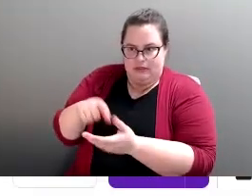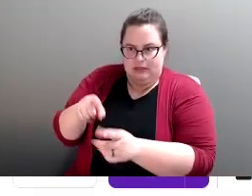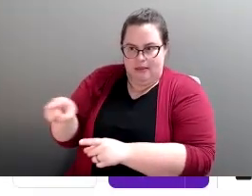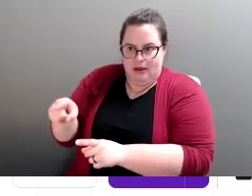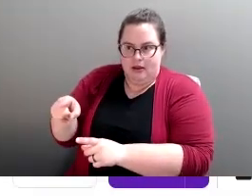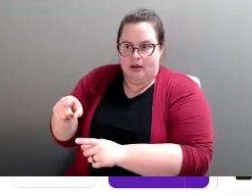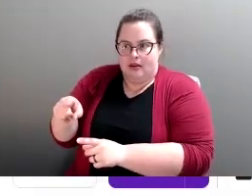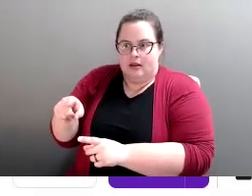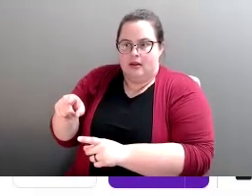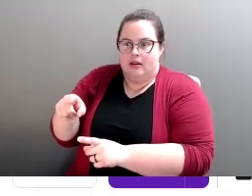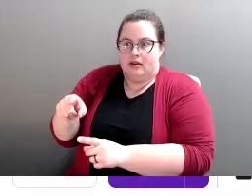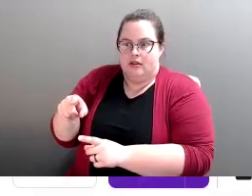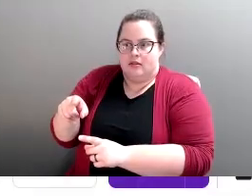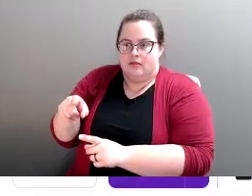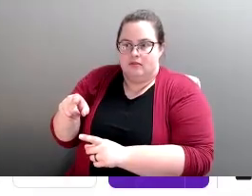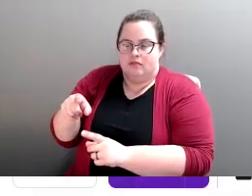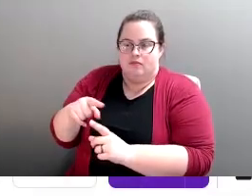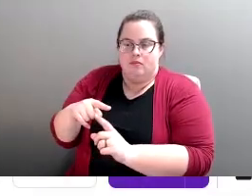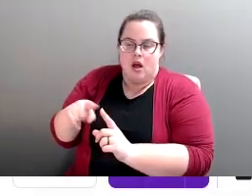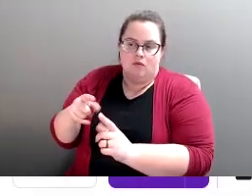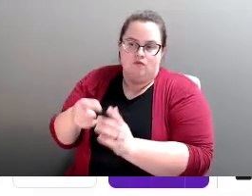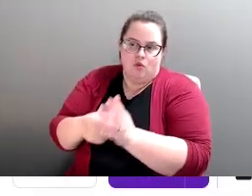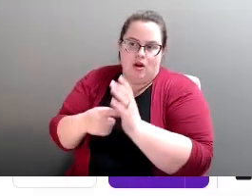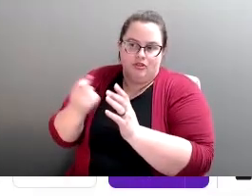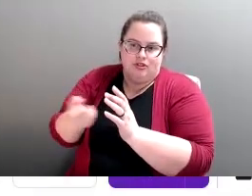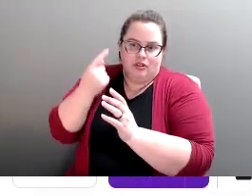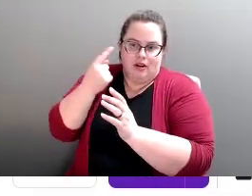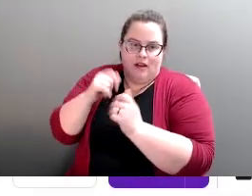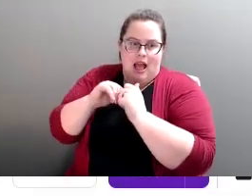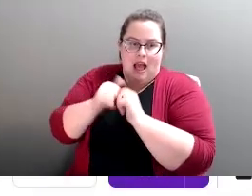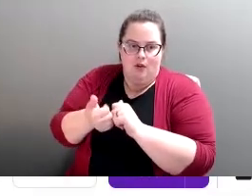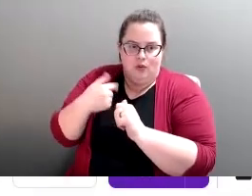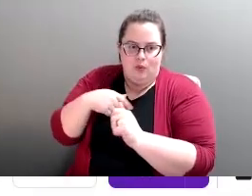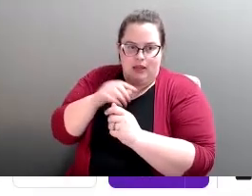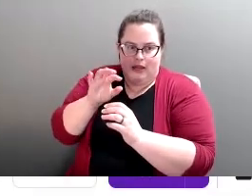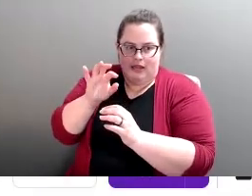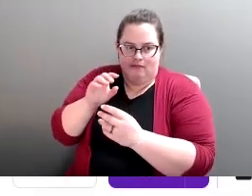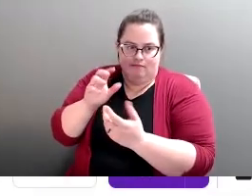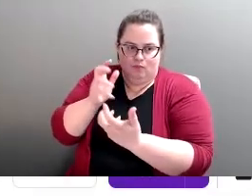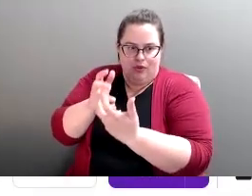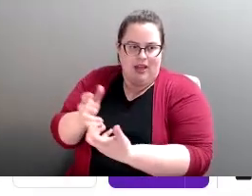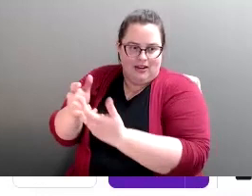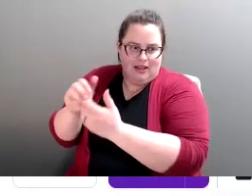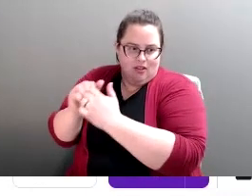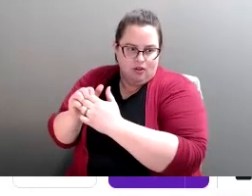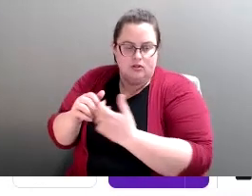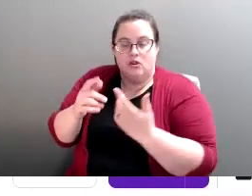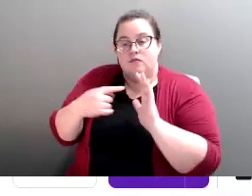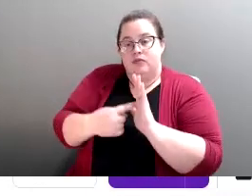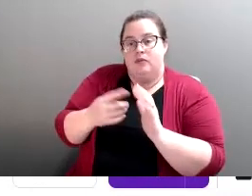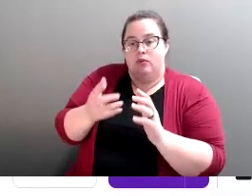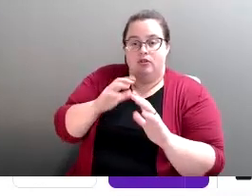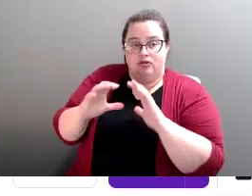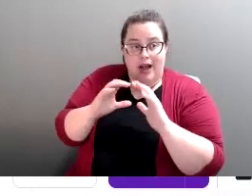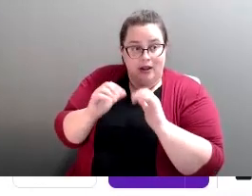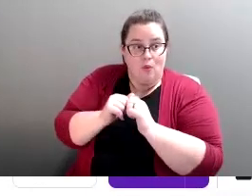but also requires us, of course, understanding how do we put pieces together. So as an example, when you're chatting with